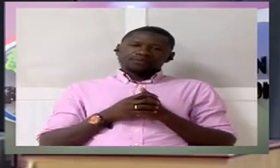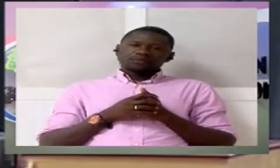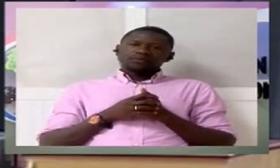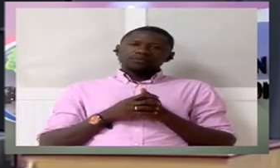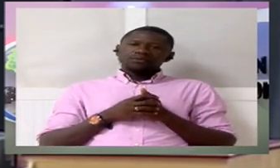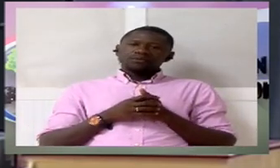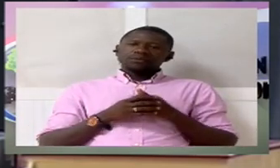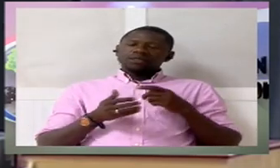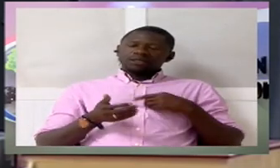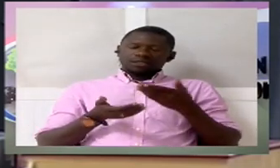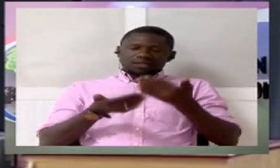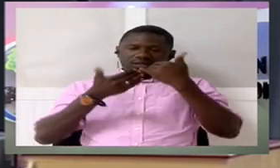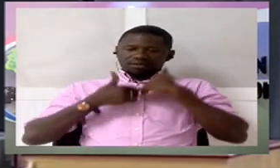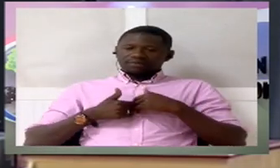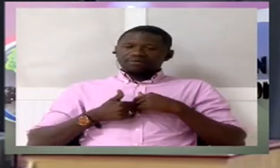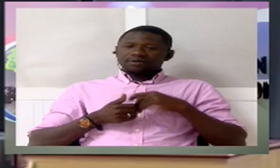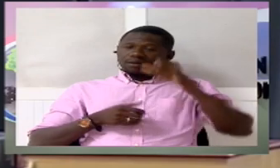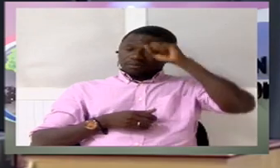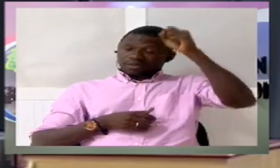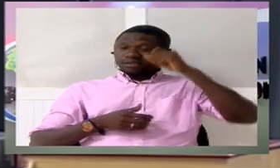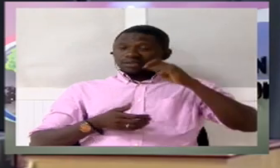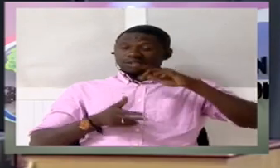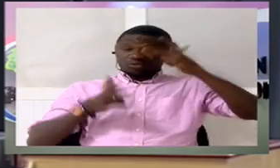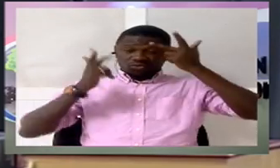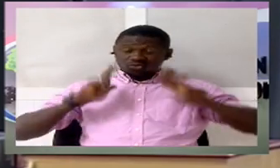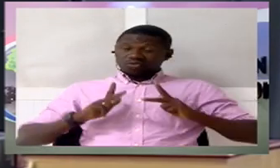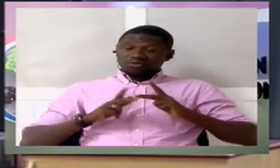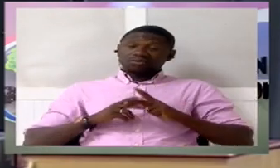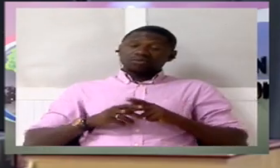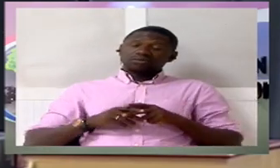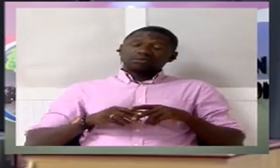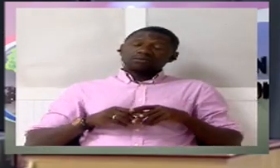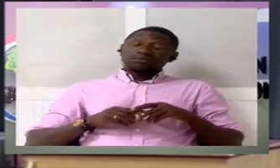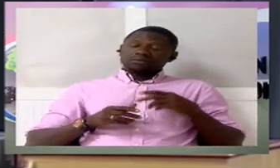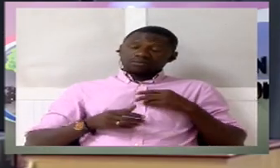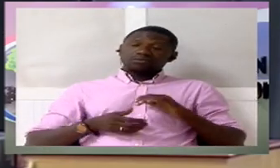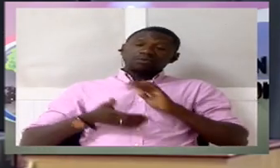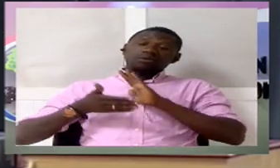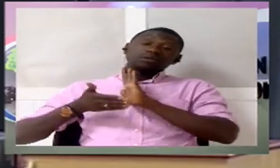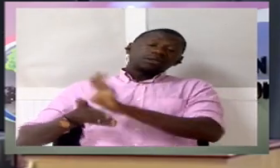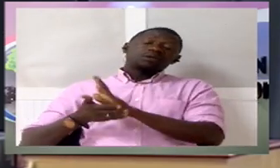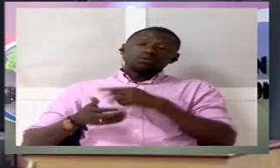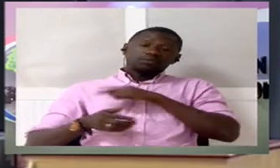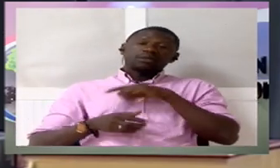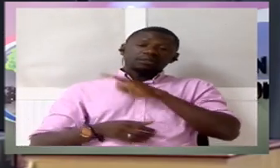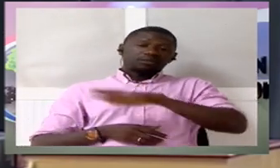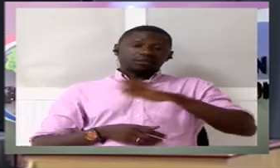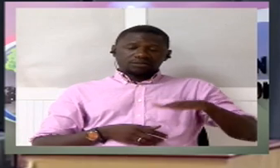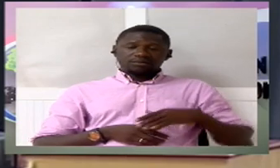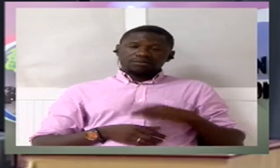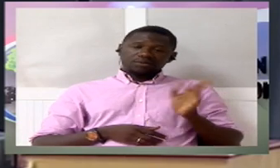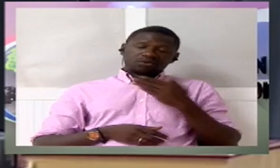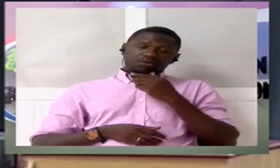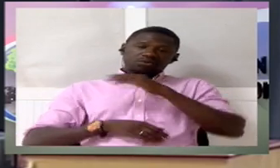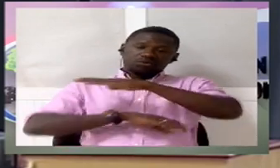Then they gave me a presidential degree. So I was there with my kids. School. They were